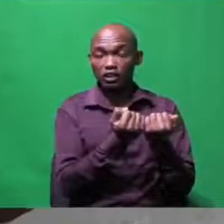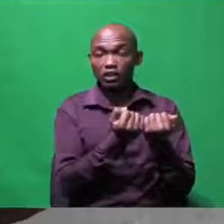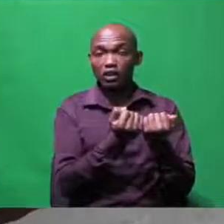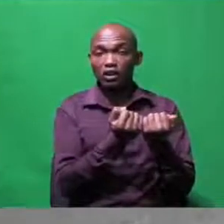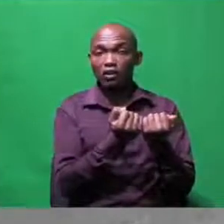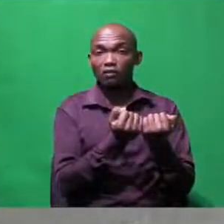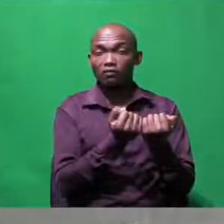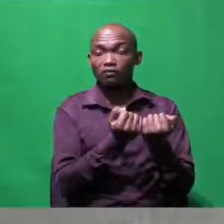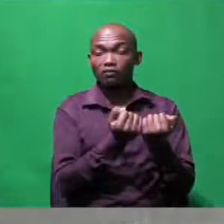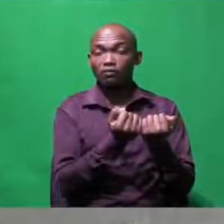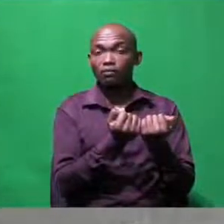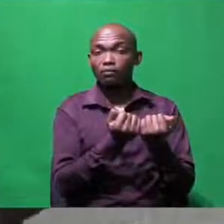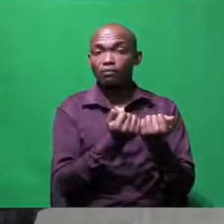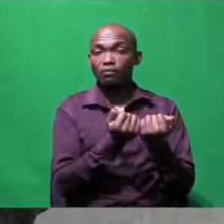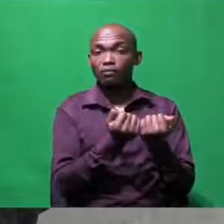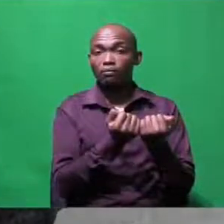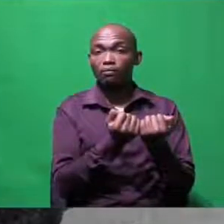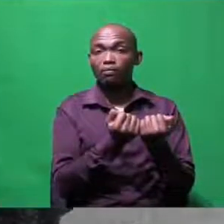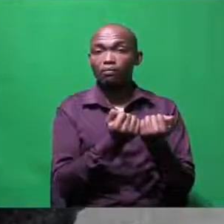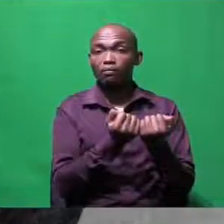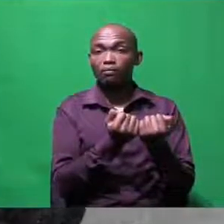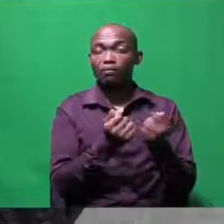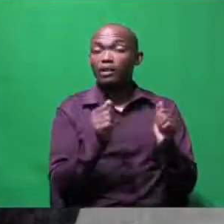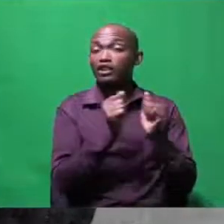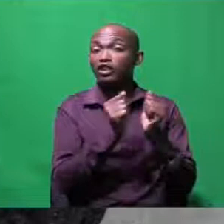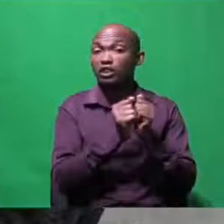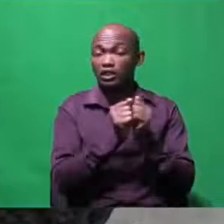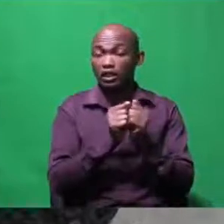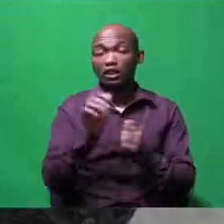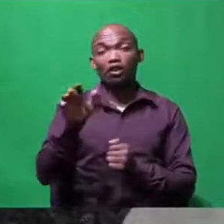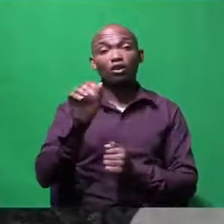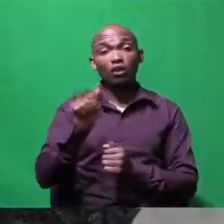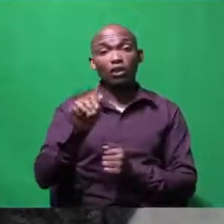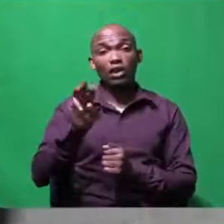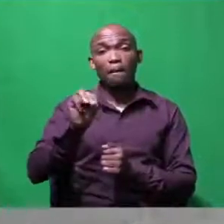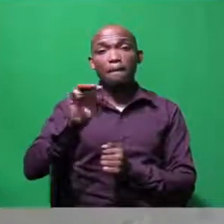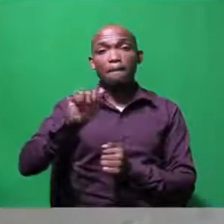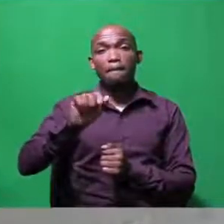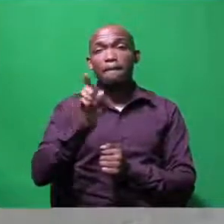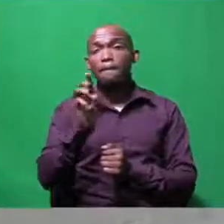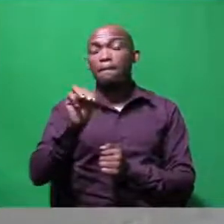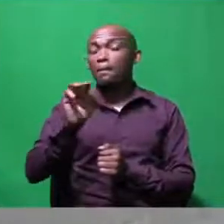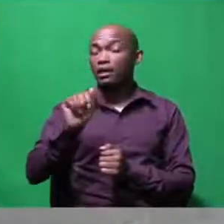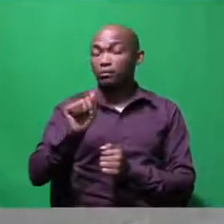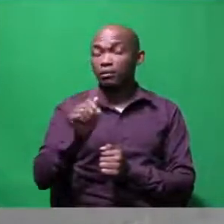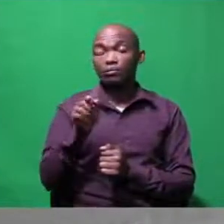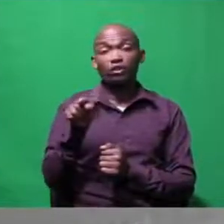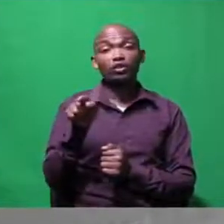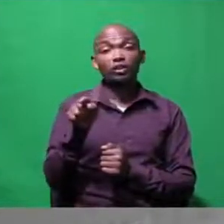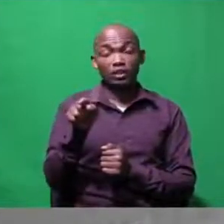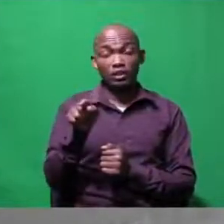material called the magma, and when on the earth's surface is called what? Lava. So